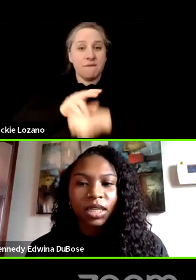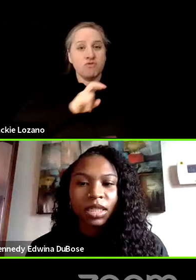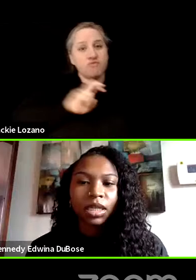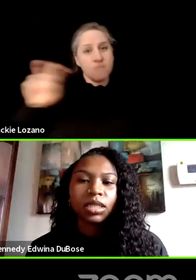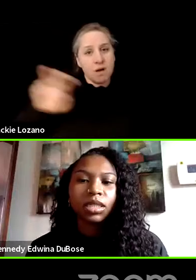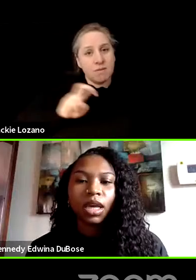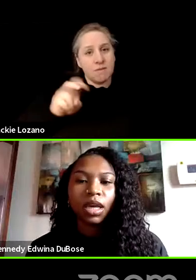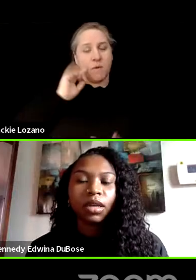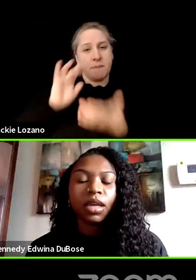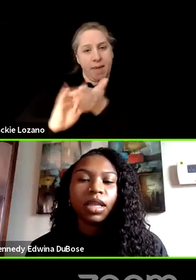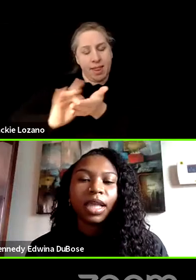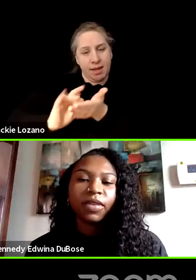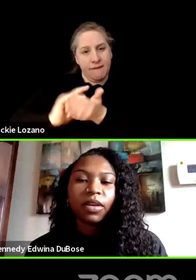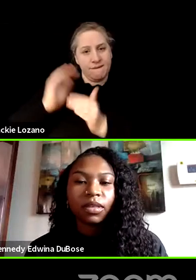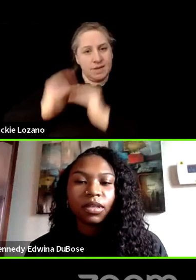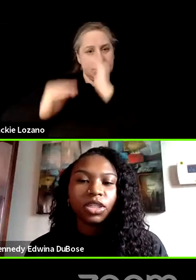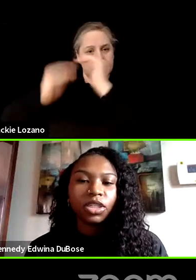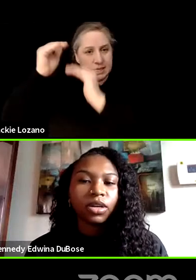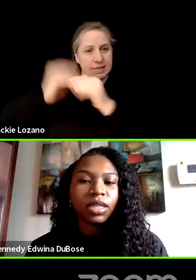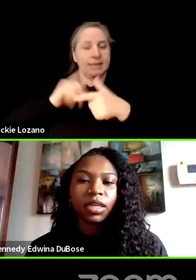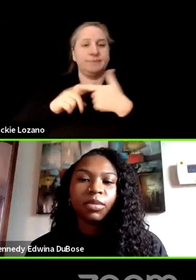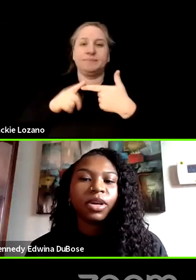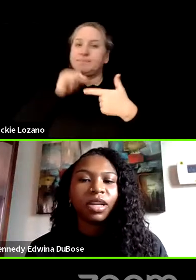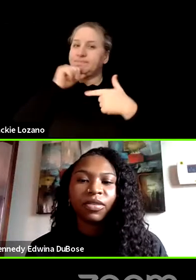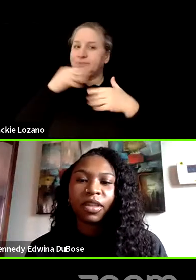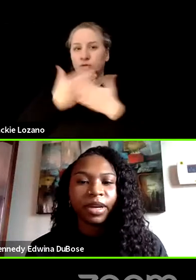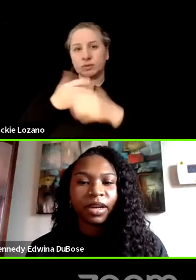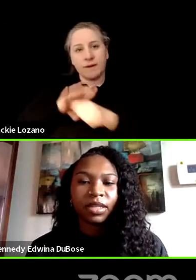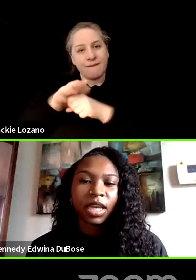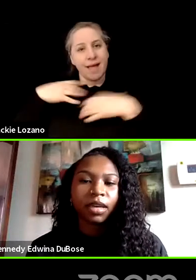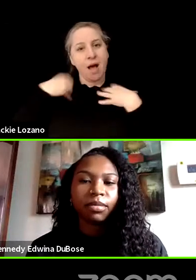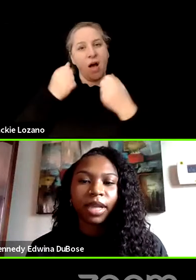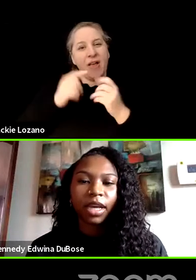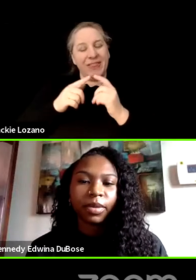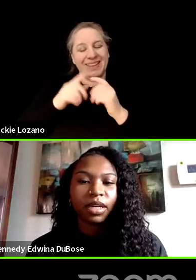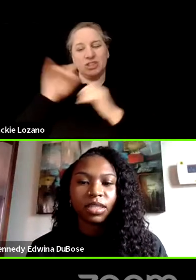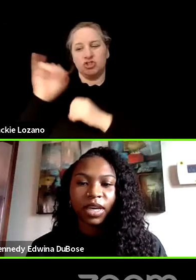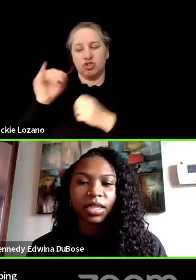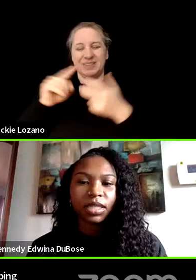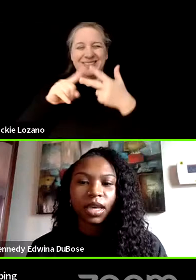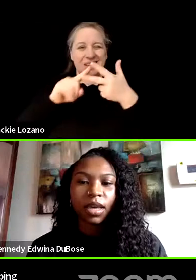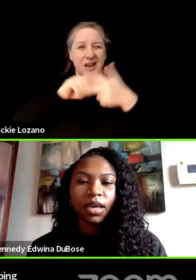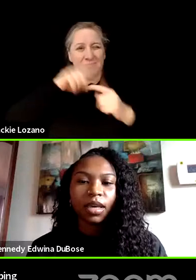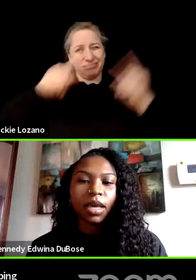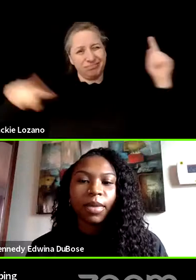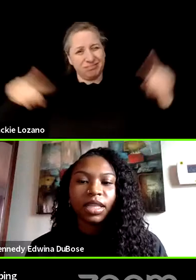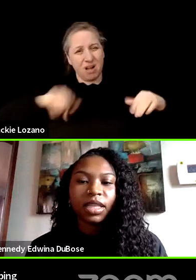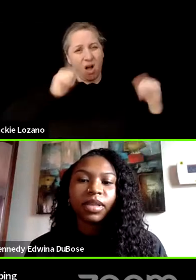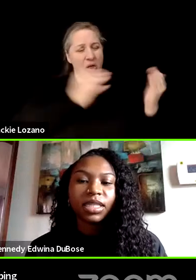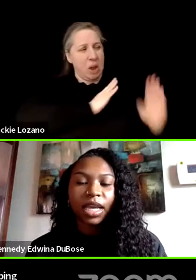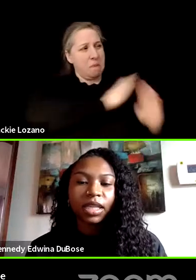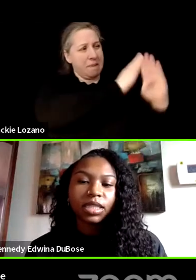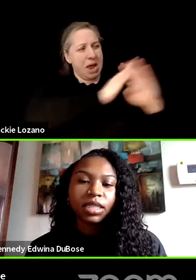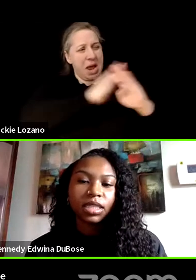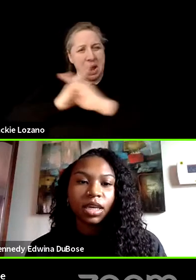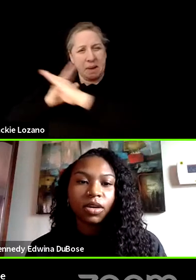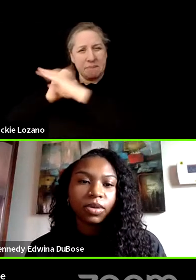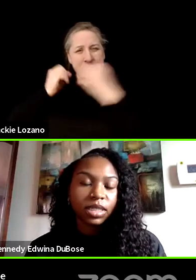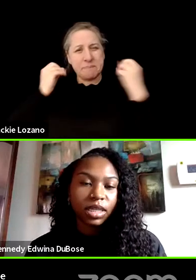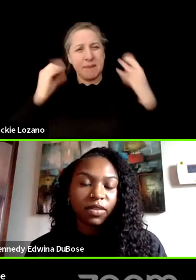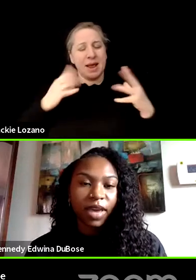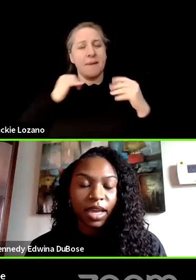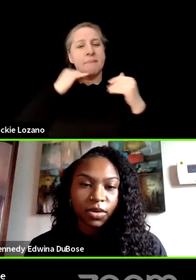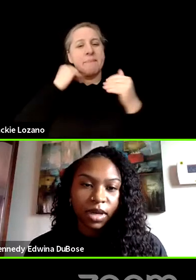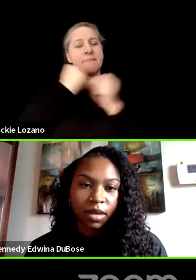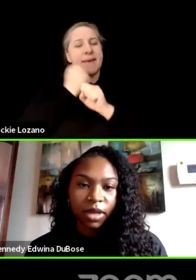medical facilities and lack of health insurance and a myriad of other barriers that Black Americans face that make them less likely to seek